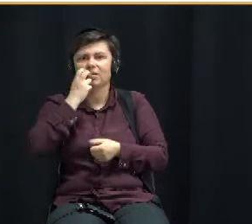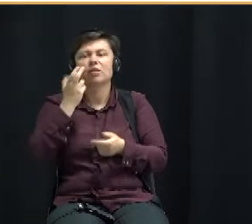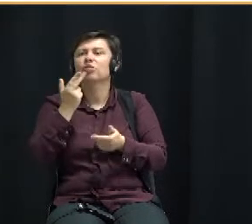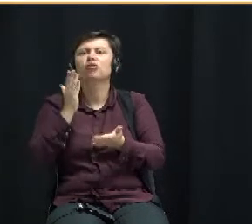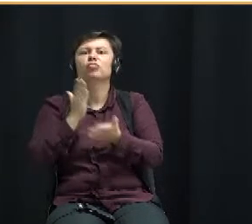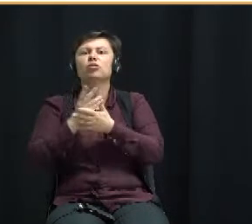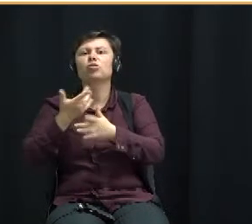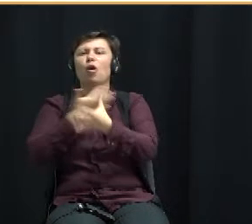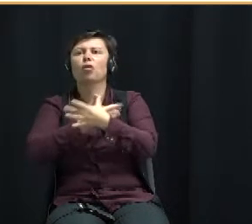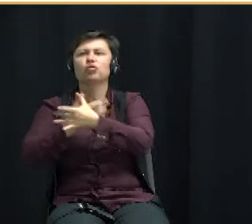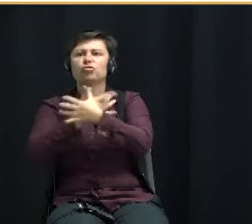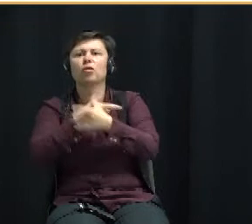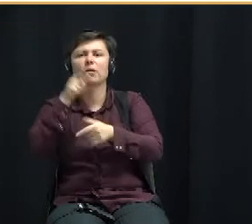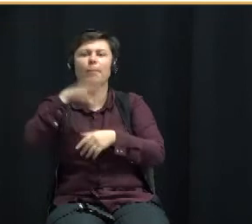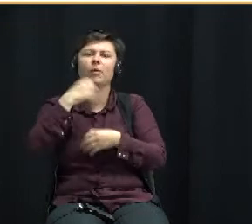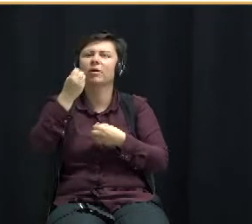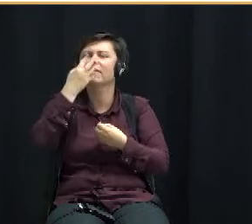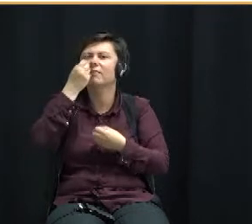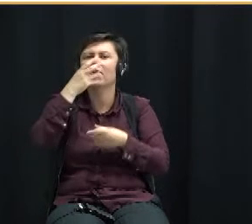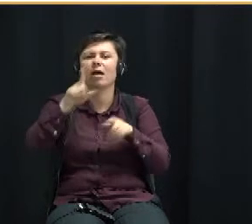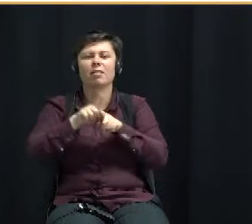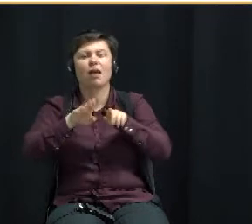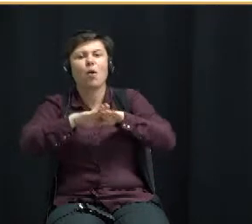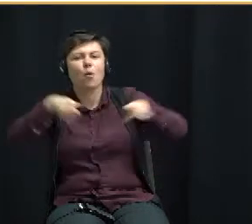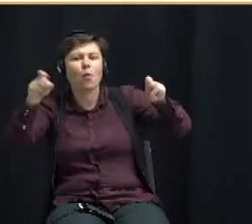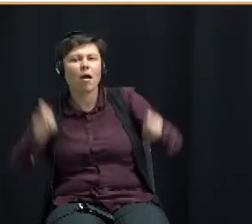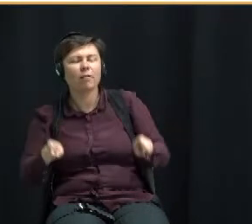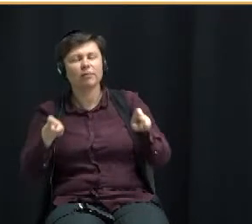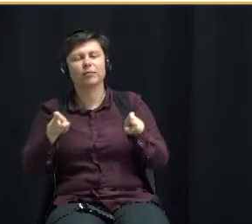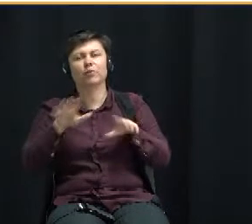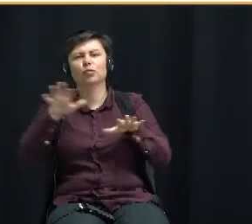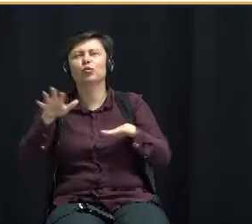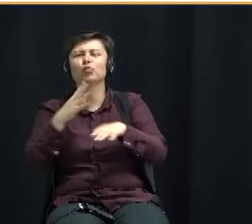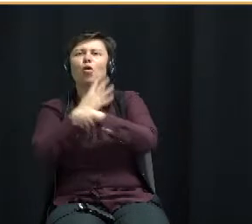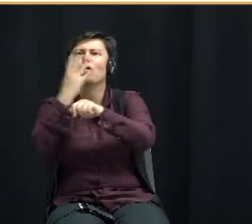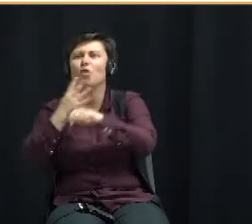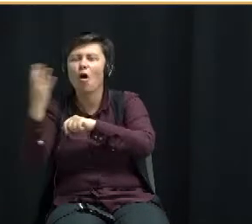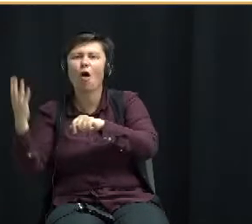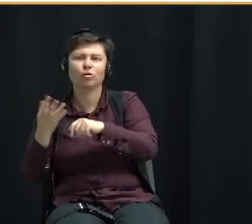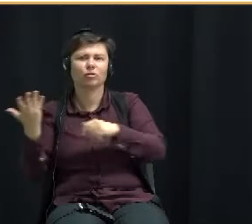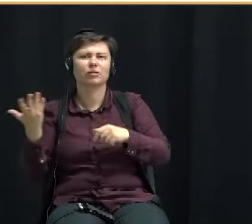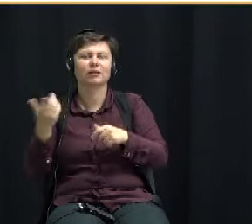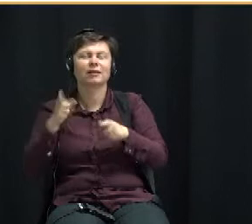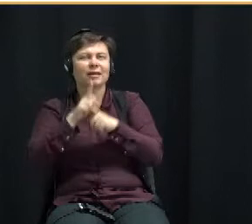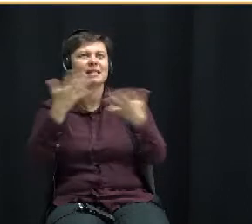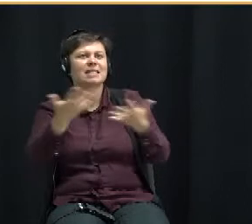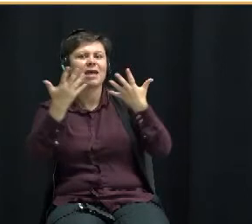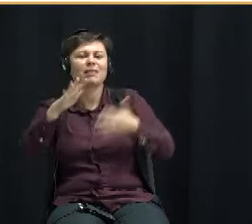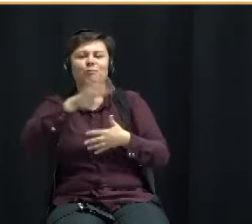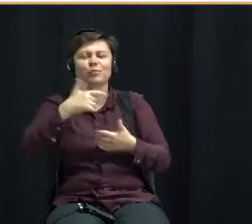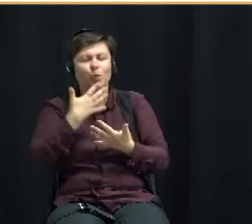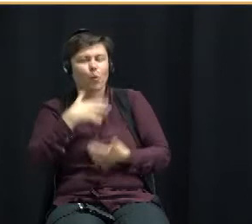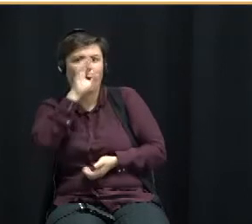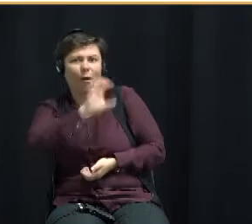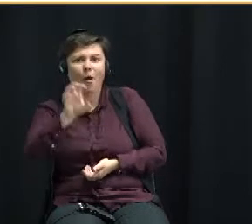flowers and plants and benches and very lovely spaces. And so that was just a few examples. But if you want to look